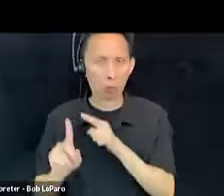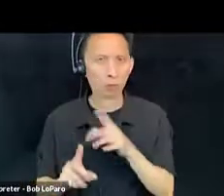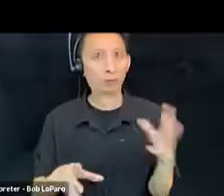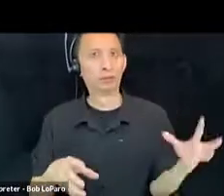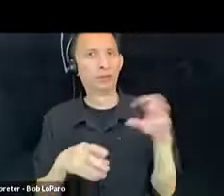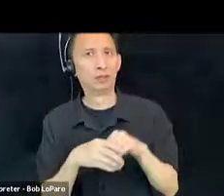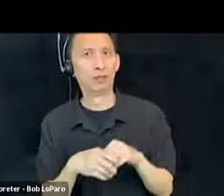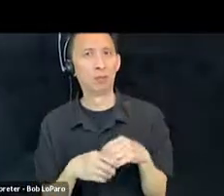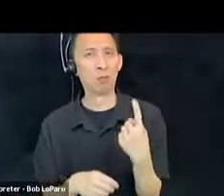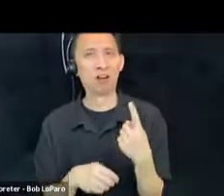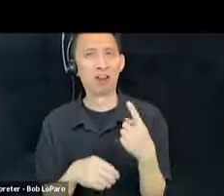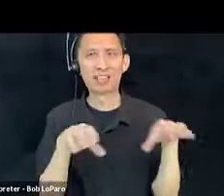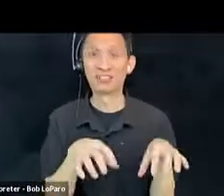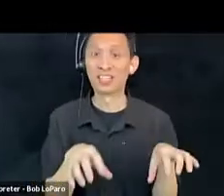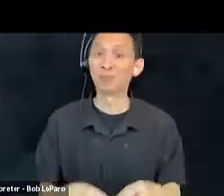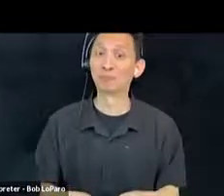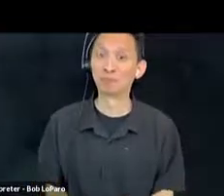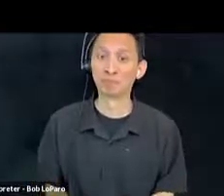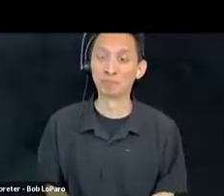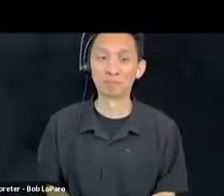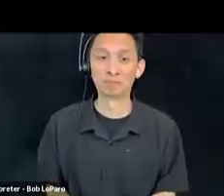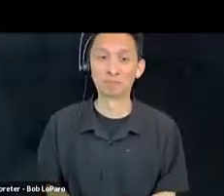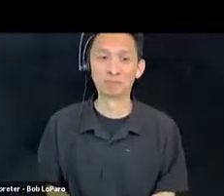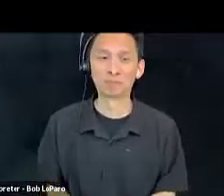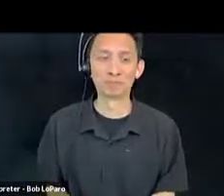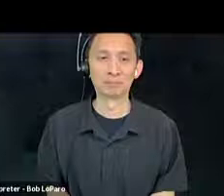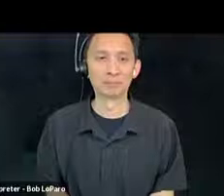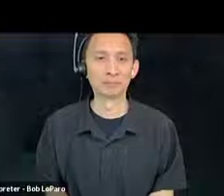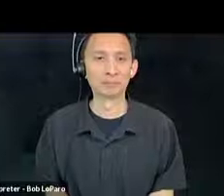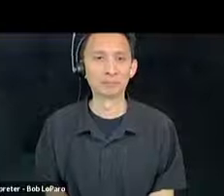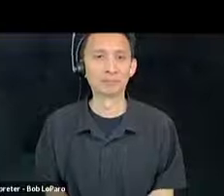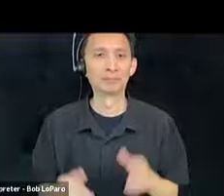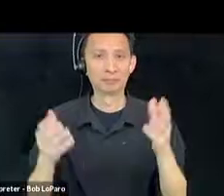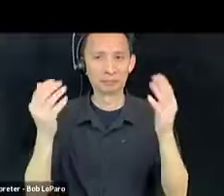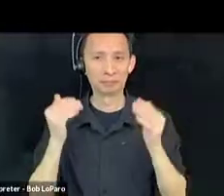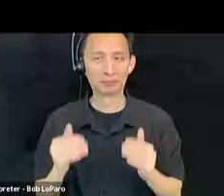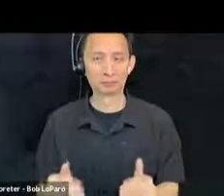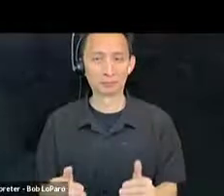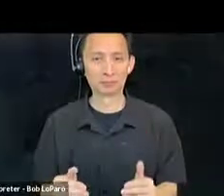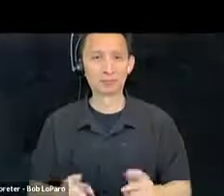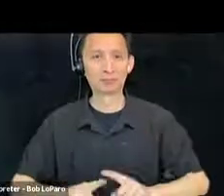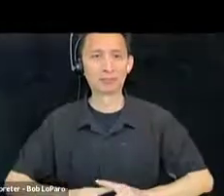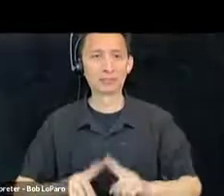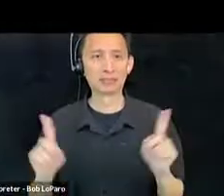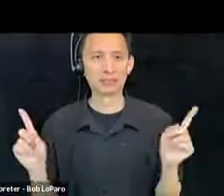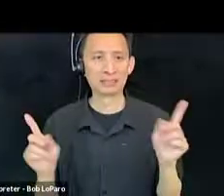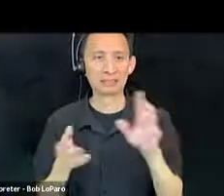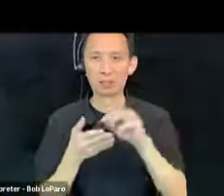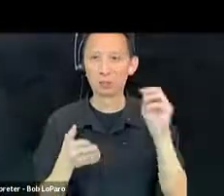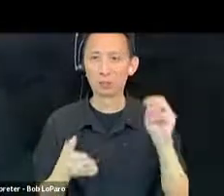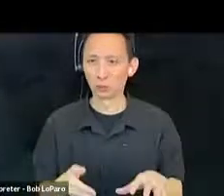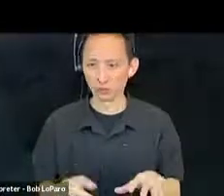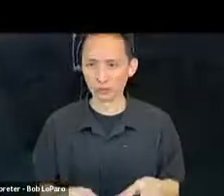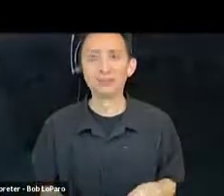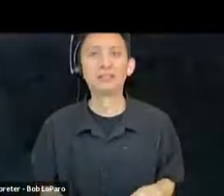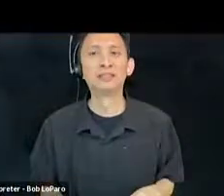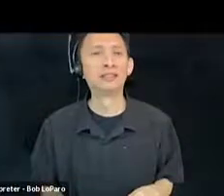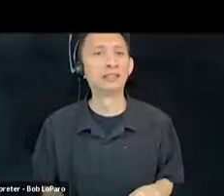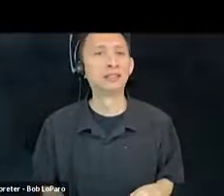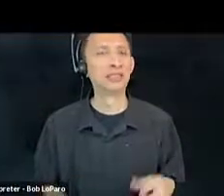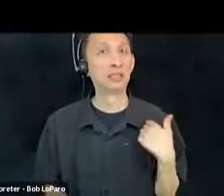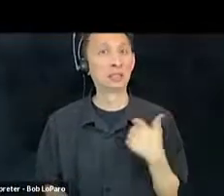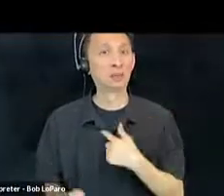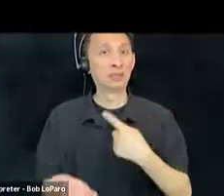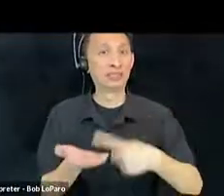there we go and this is another example so we talked about kind of routines